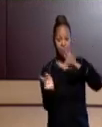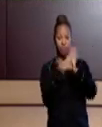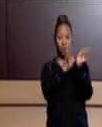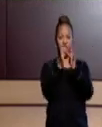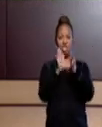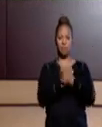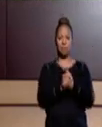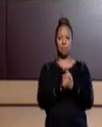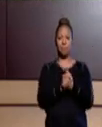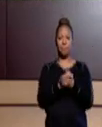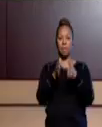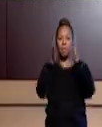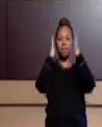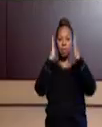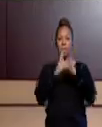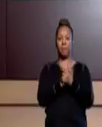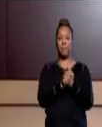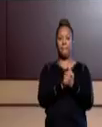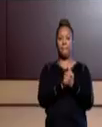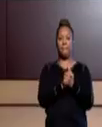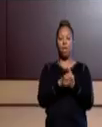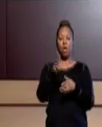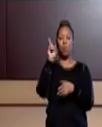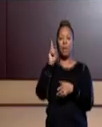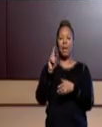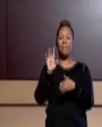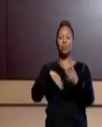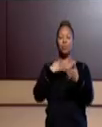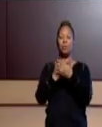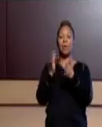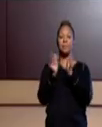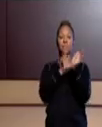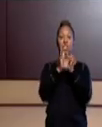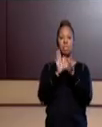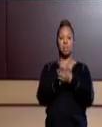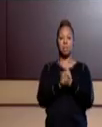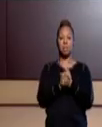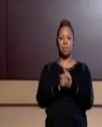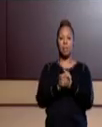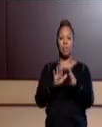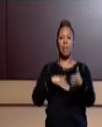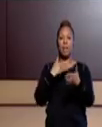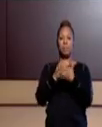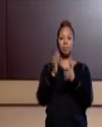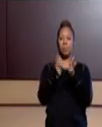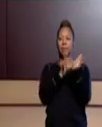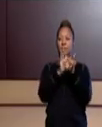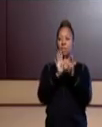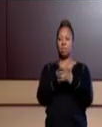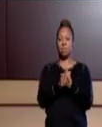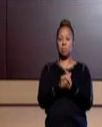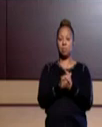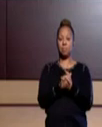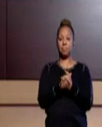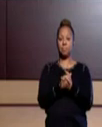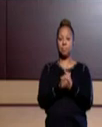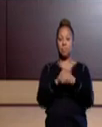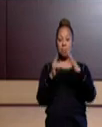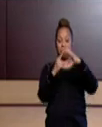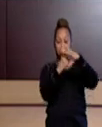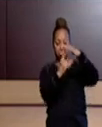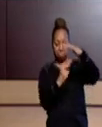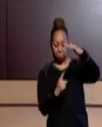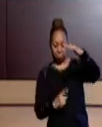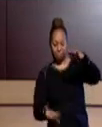Jesus. Hear me, we have to get to Jesus. We have to get to Jesus. They lowered him in front of